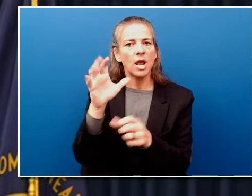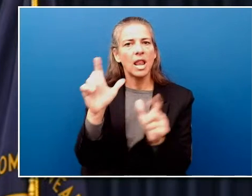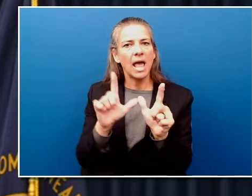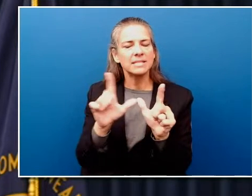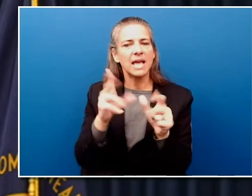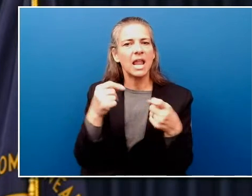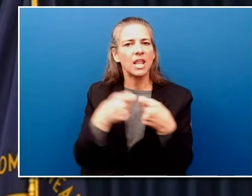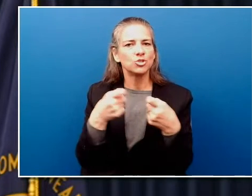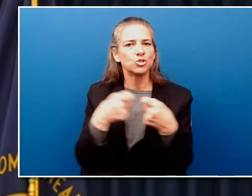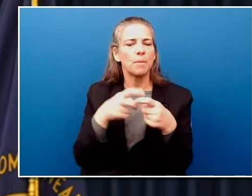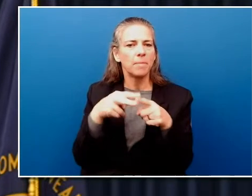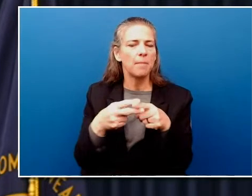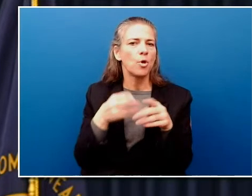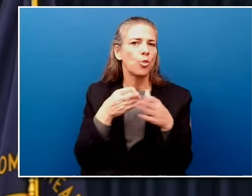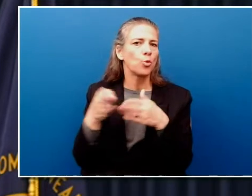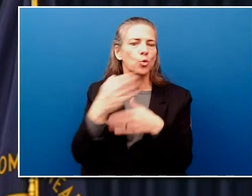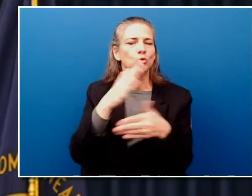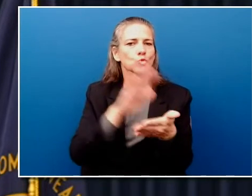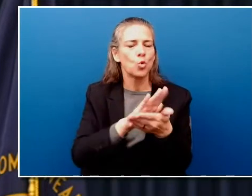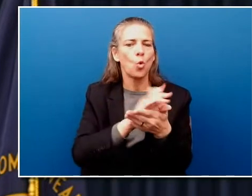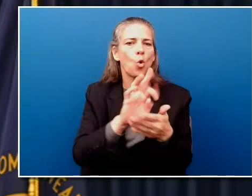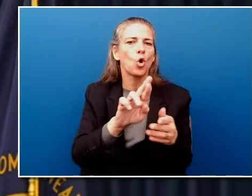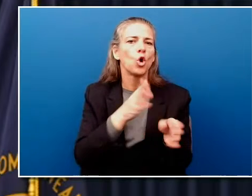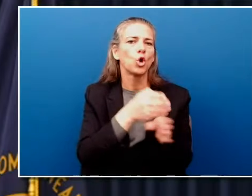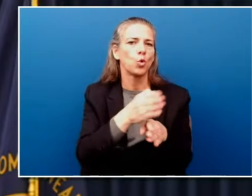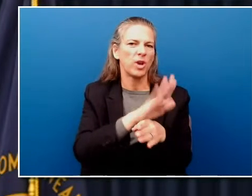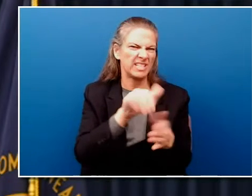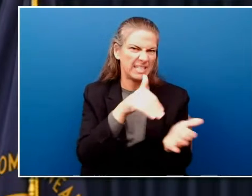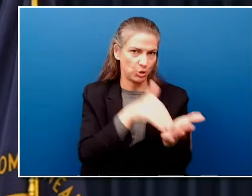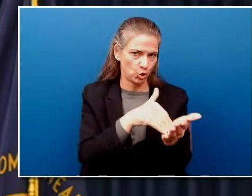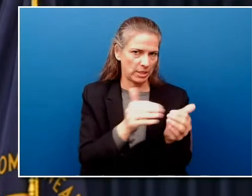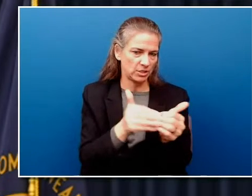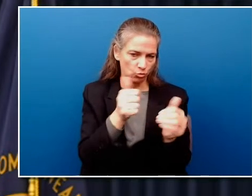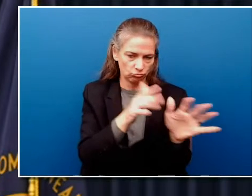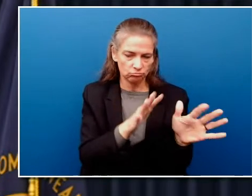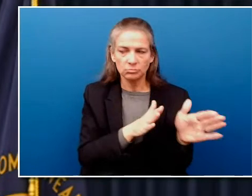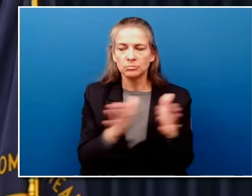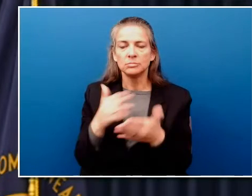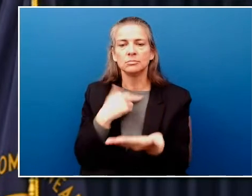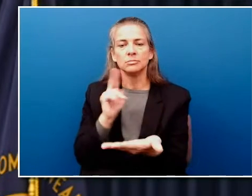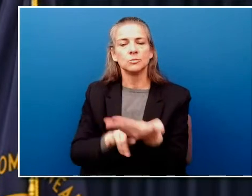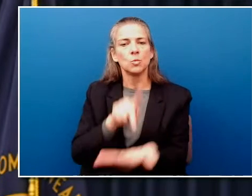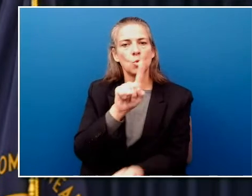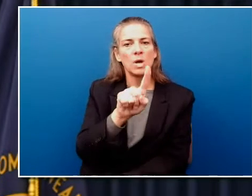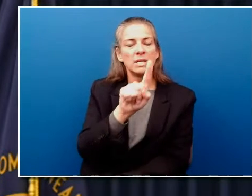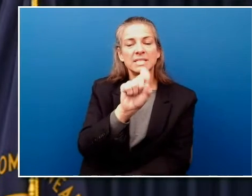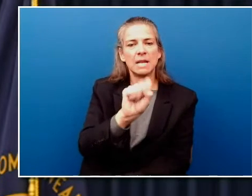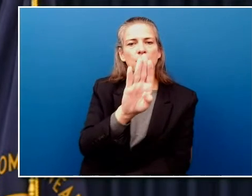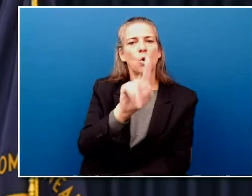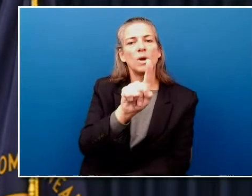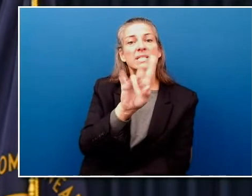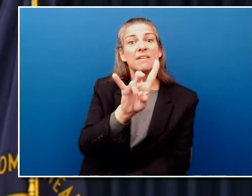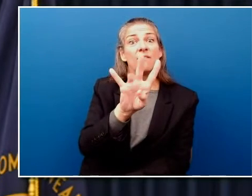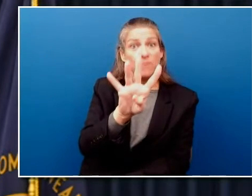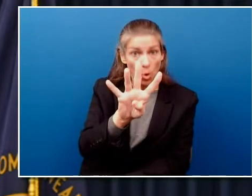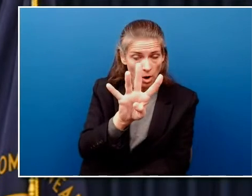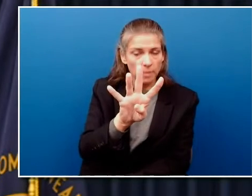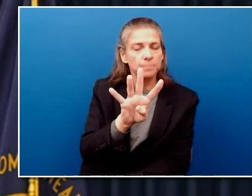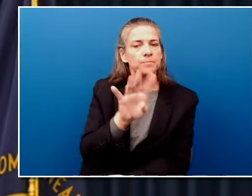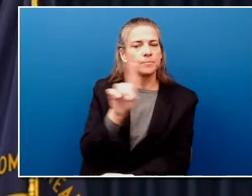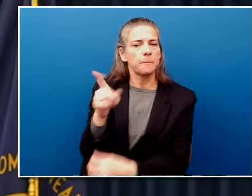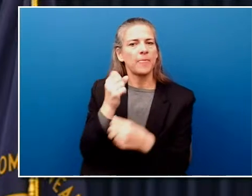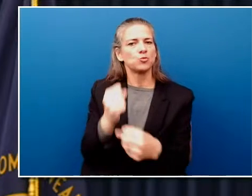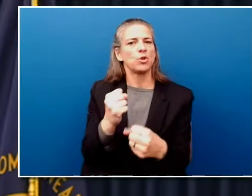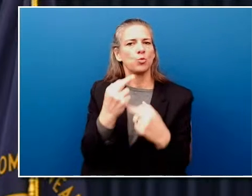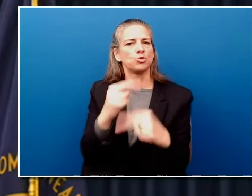proprietary schools or career centers. I signed Senate Bill 174 that strengthens the restrictions on